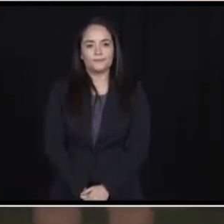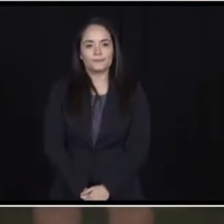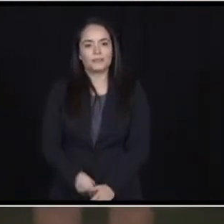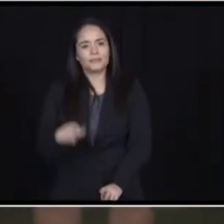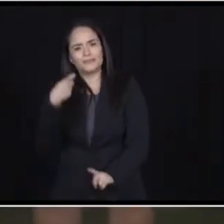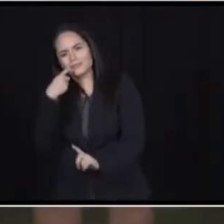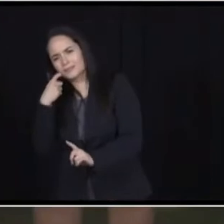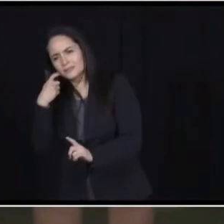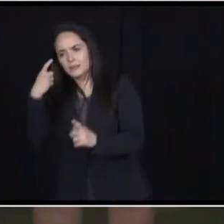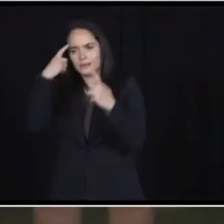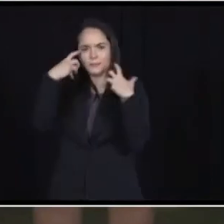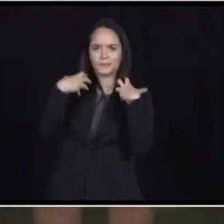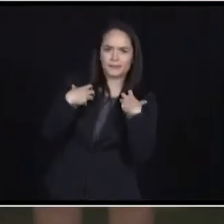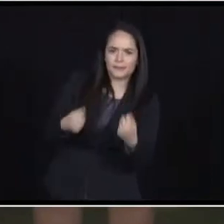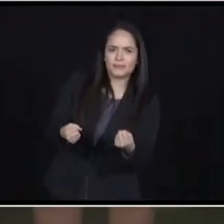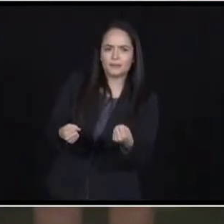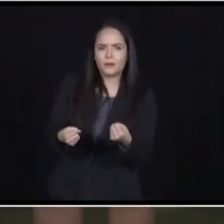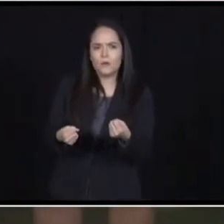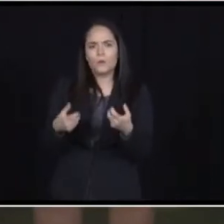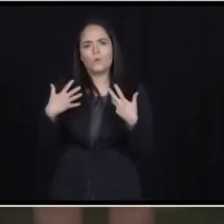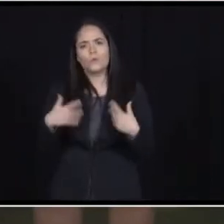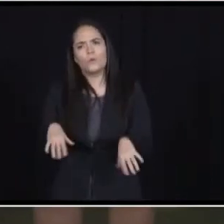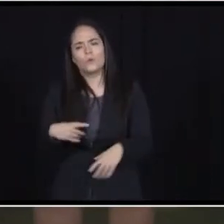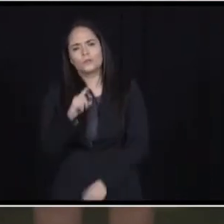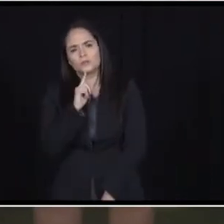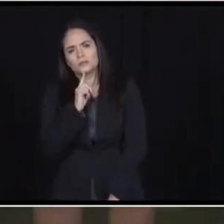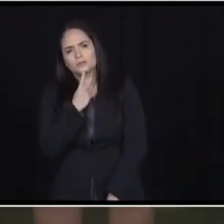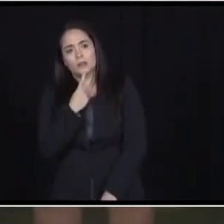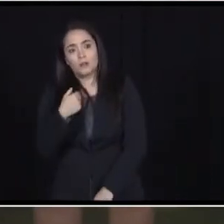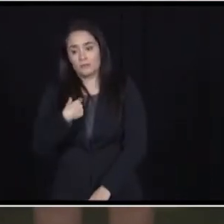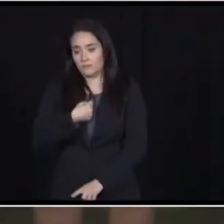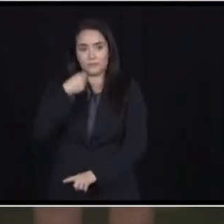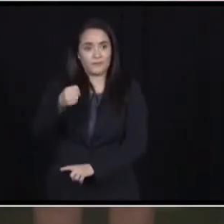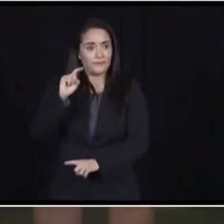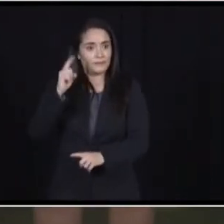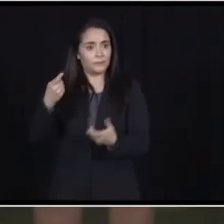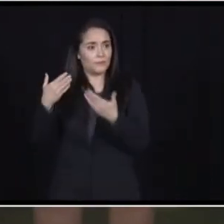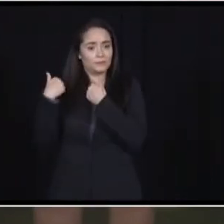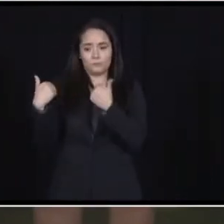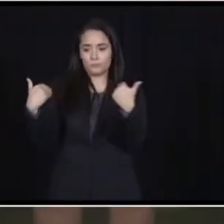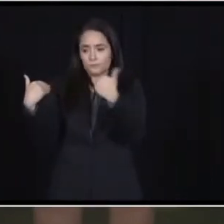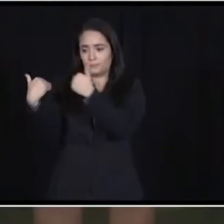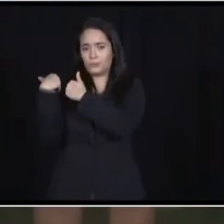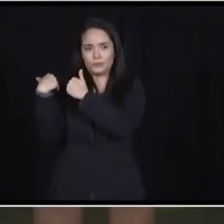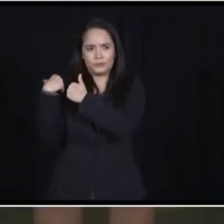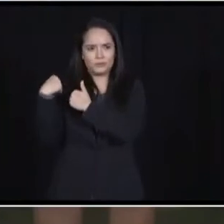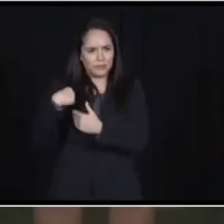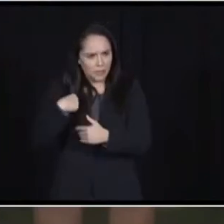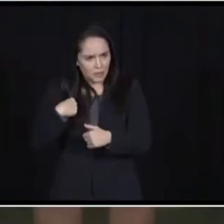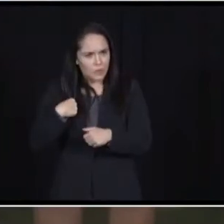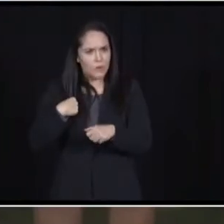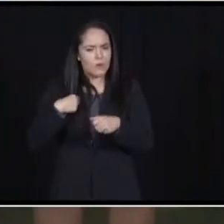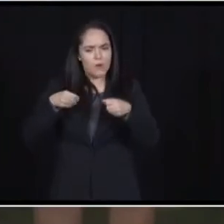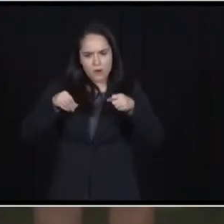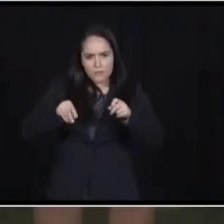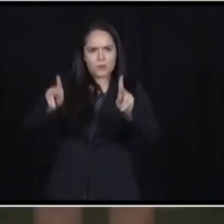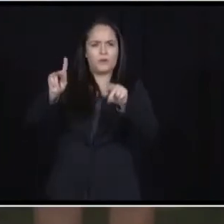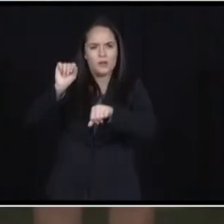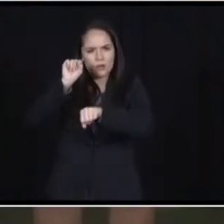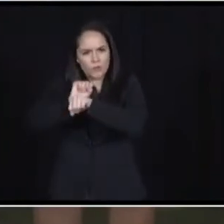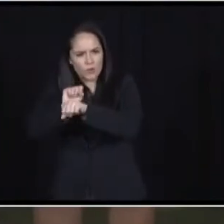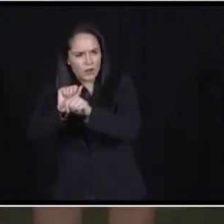Ontario. Appointing me the First Minister responsible has given me the opportunity to work with my colleagues across ministry